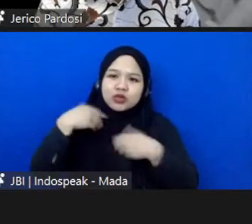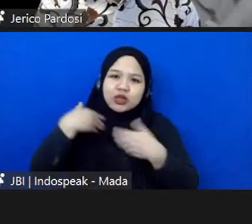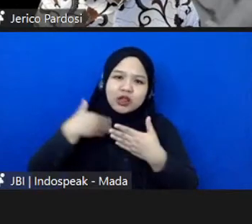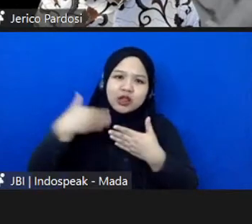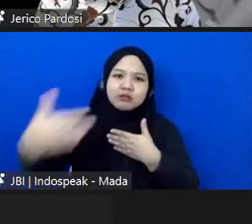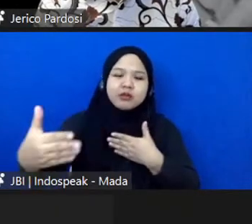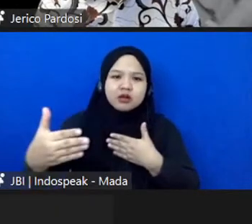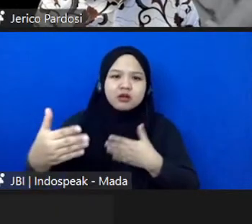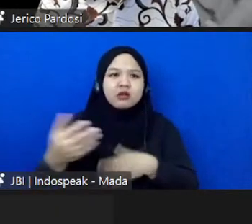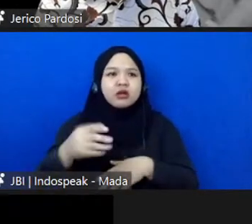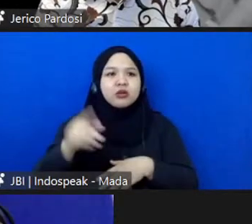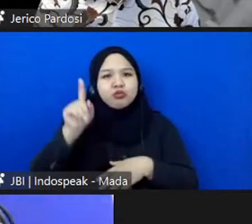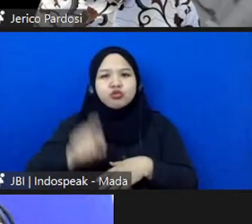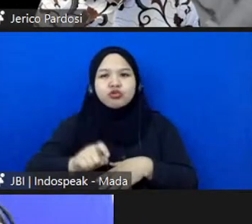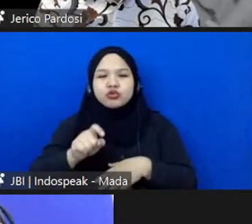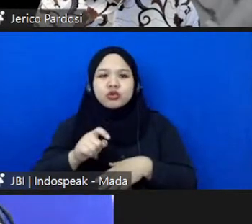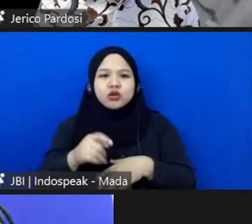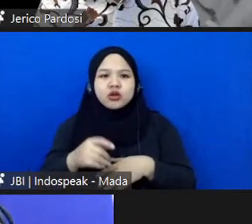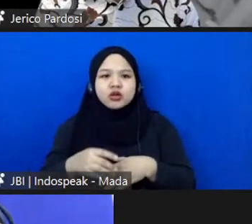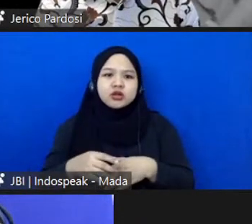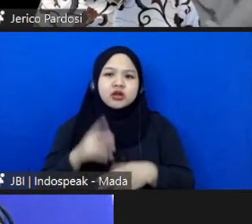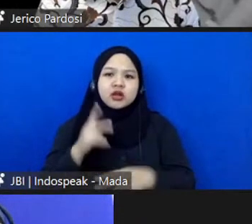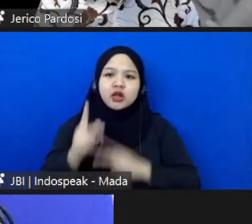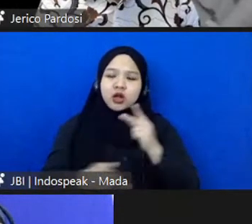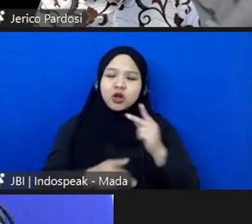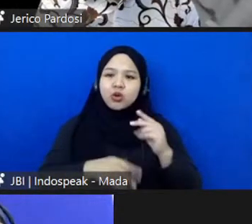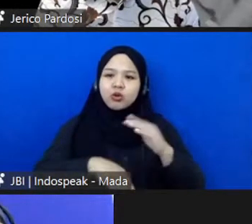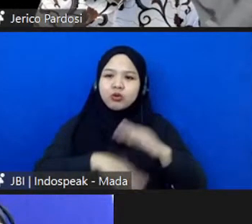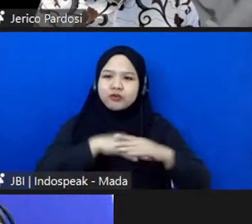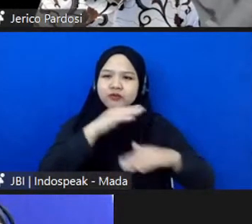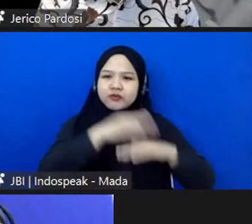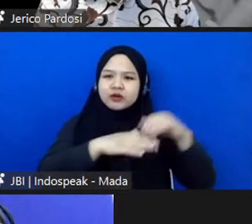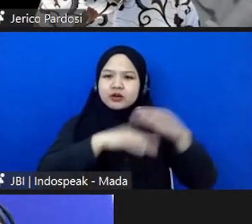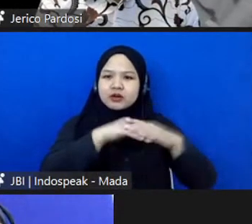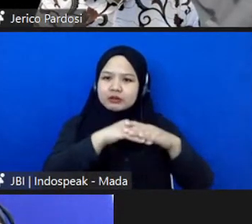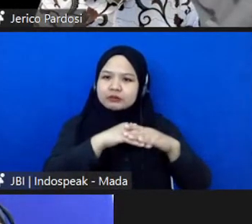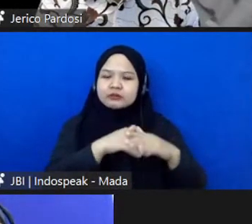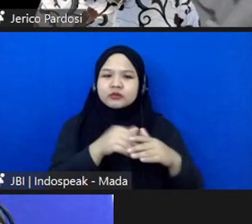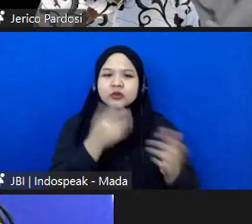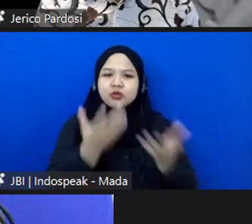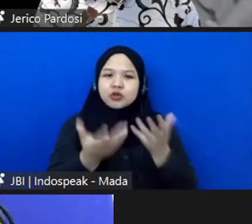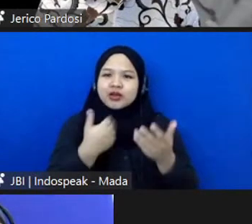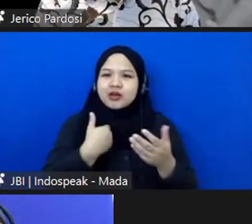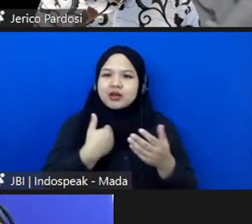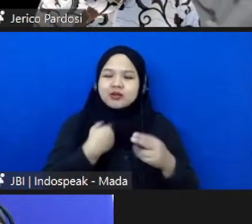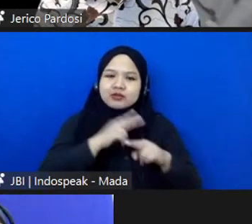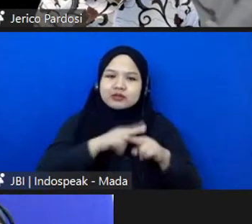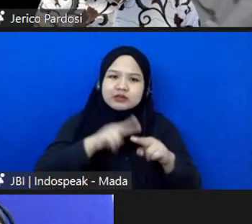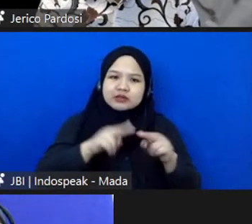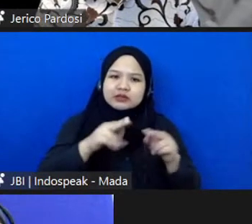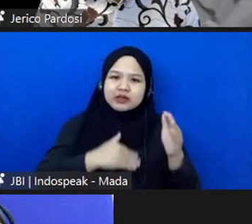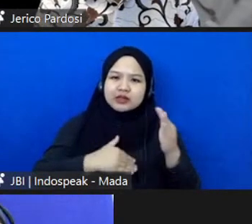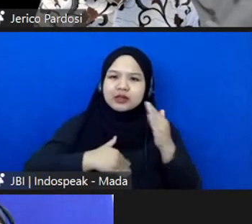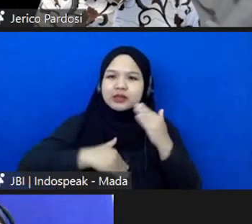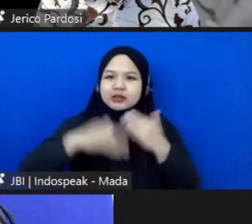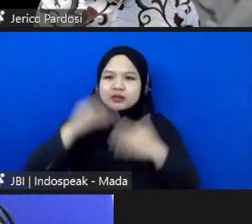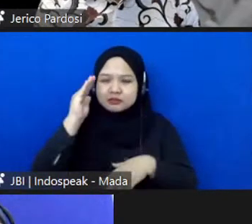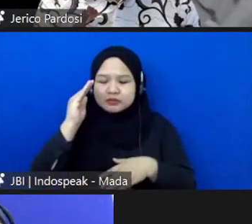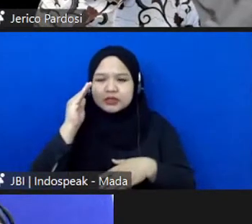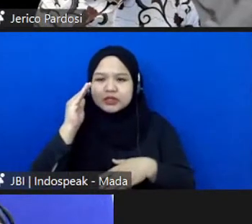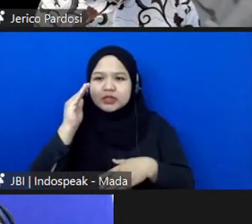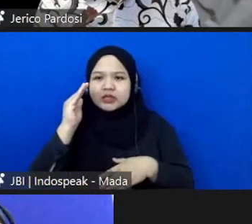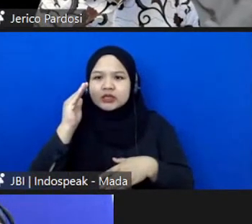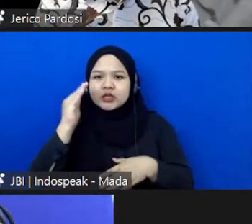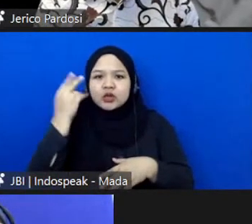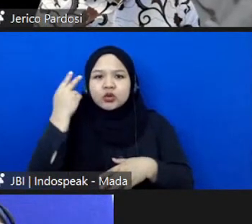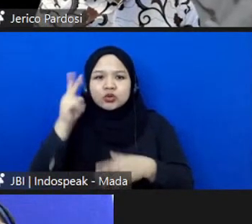need. If they overlap, I will assume that it requires more care than just someone having helping